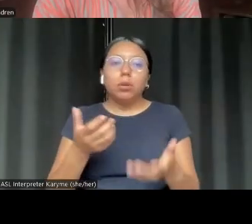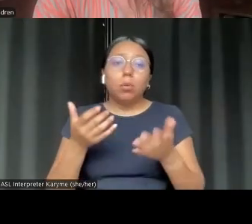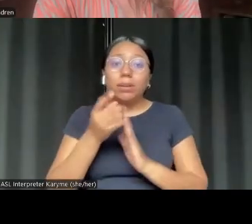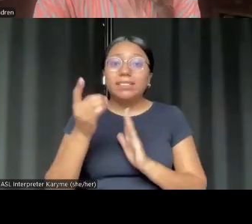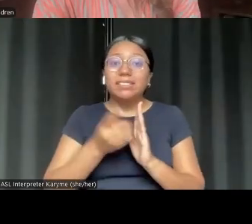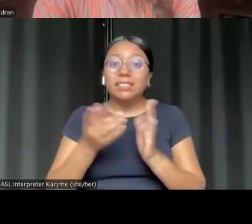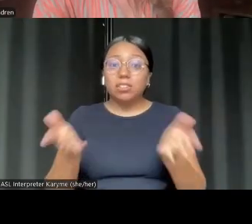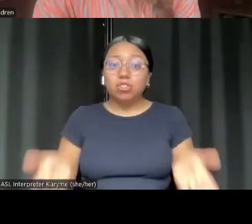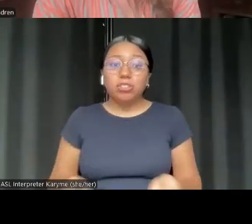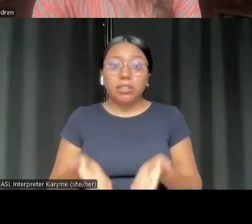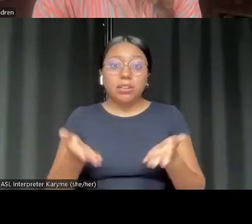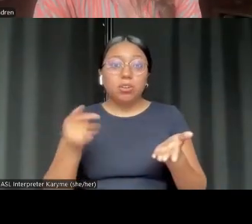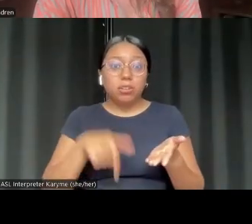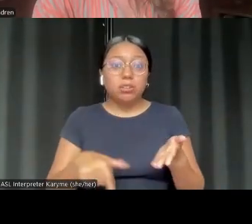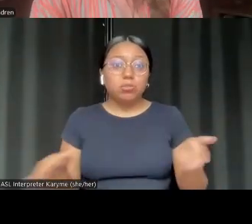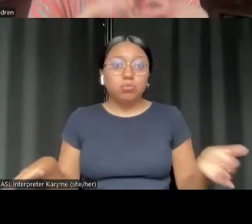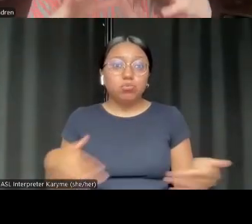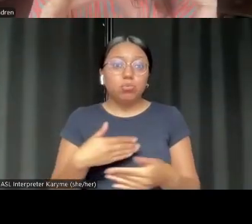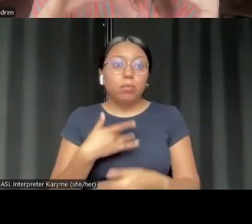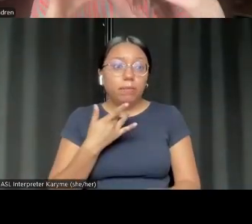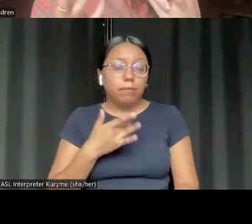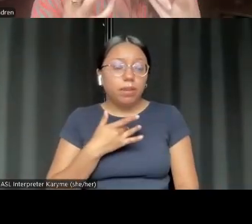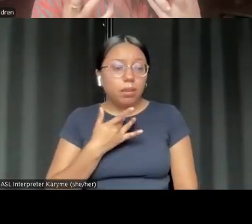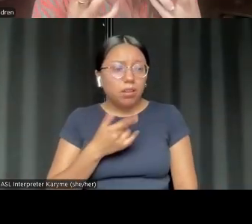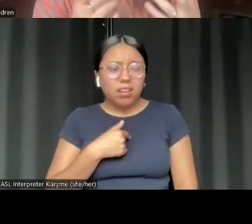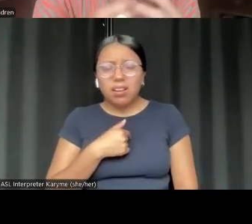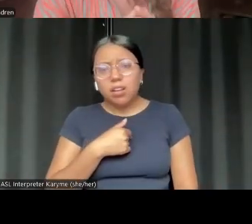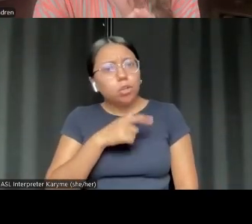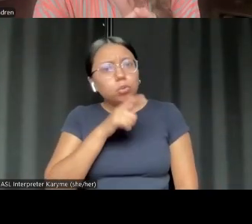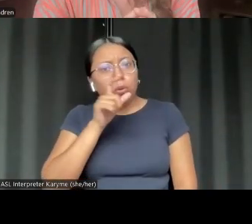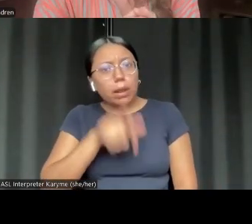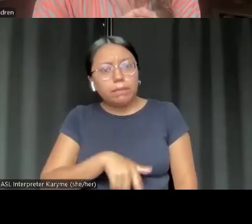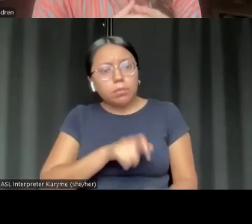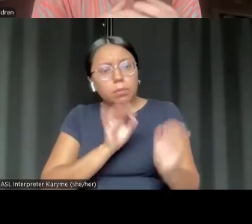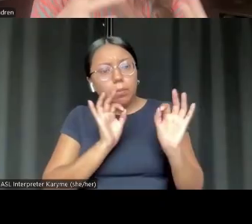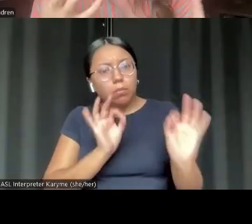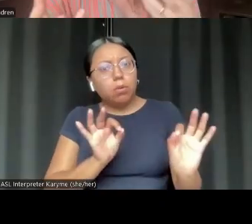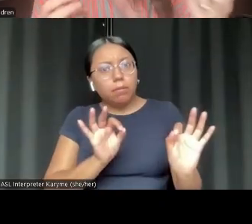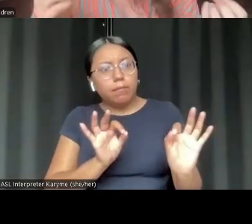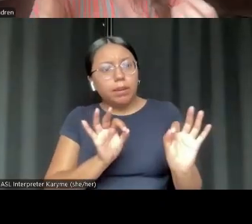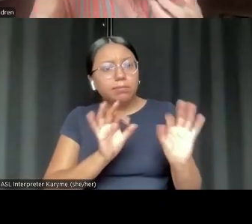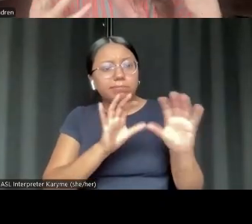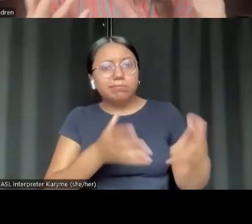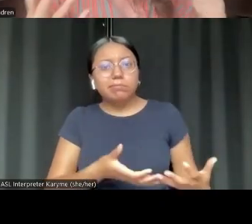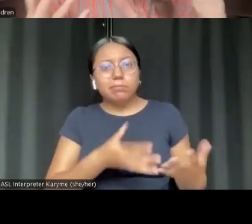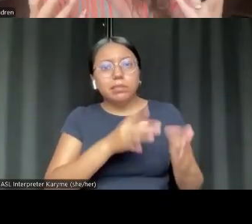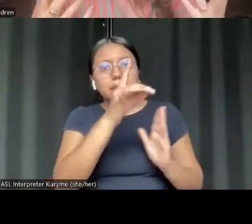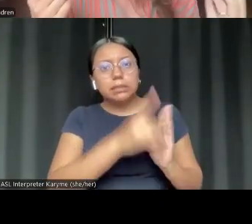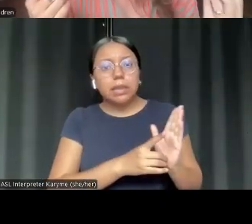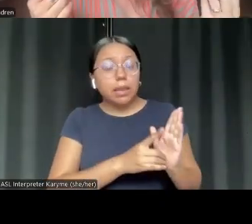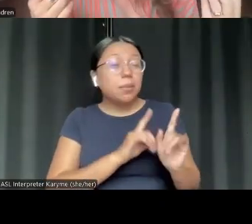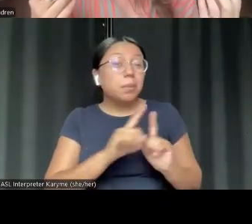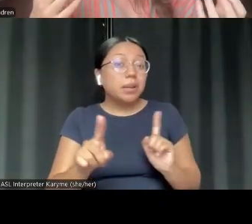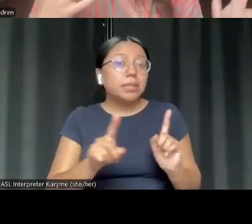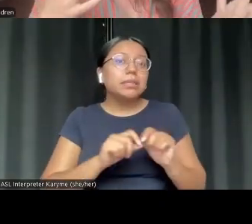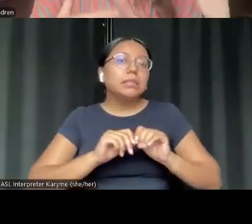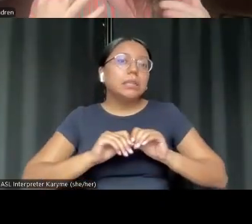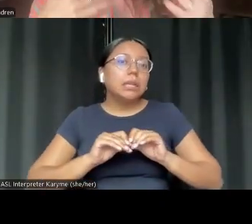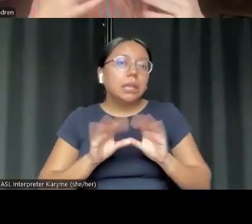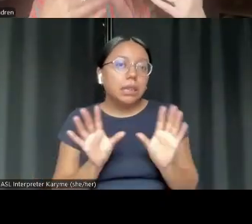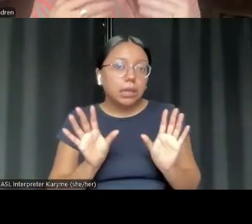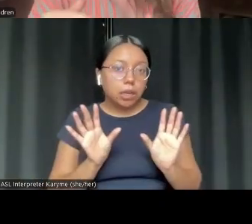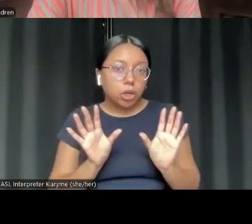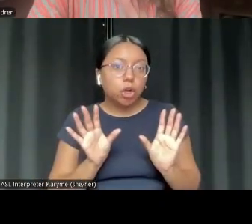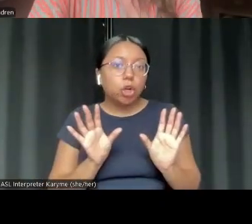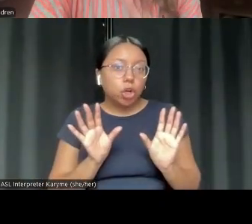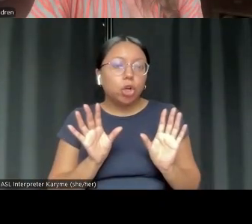to feel enfranchised, not to do a perfect and comprehensive kind of design, but to do a design that is clear-eyed about its trade-offs and about